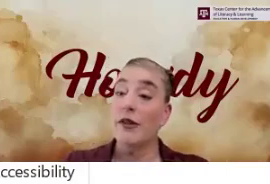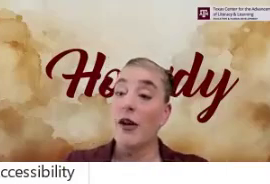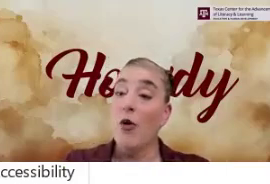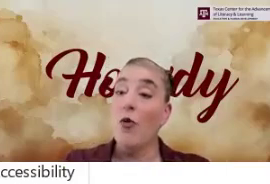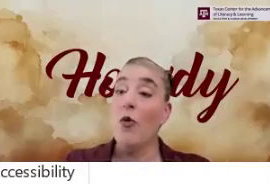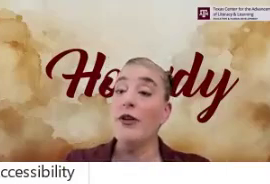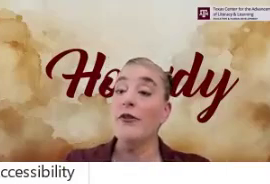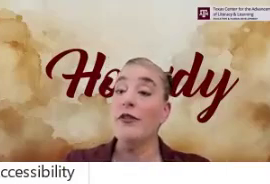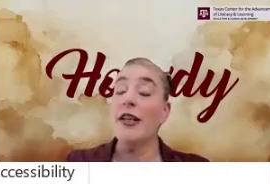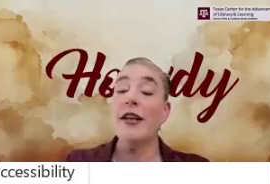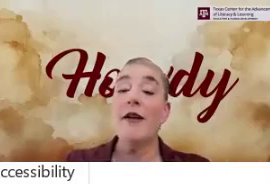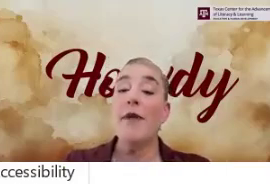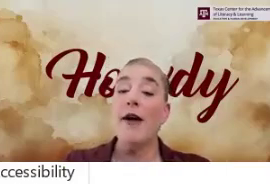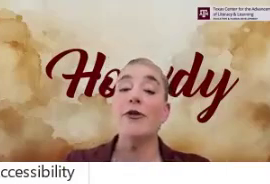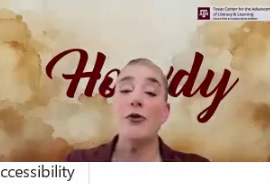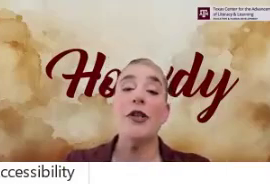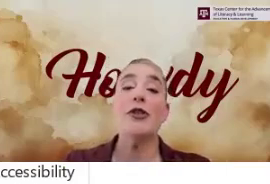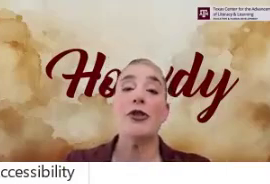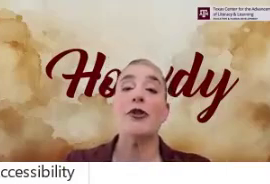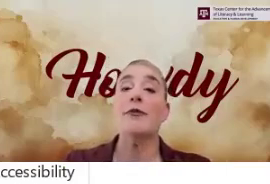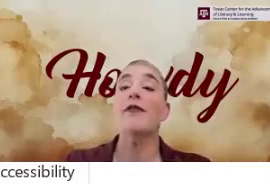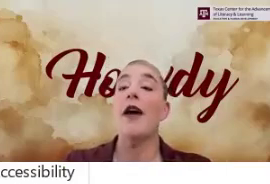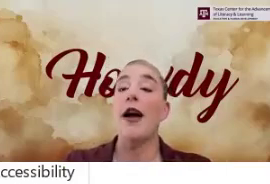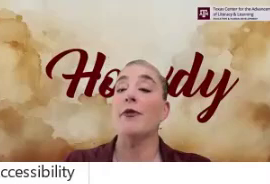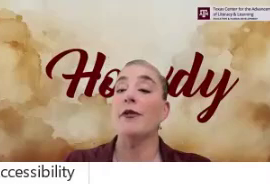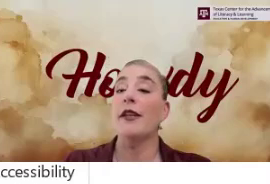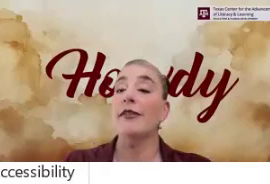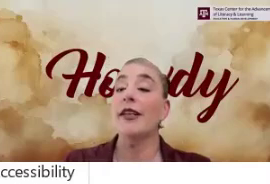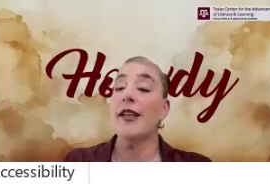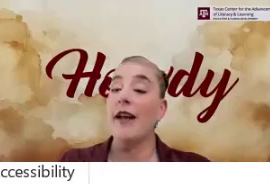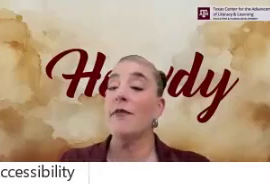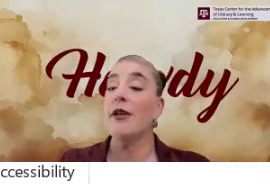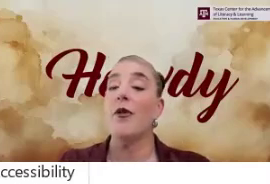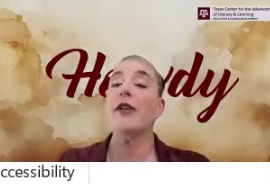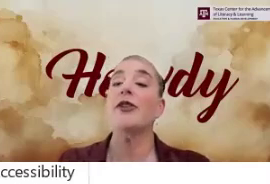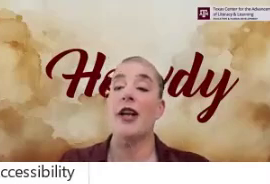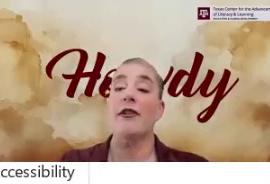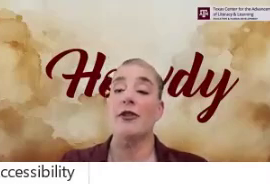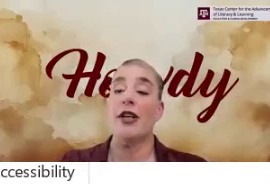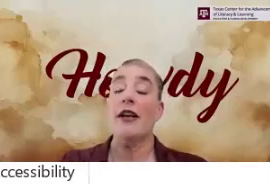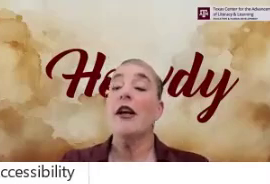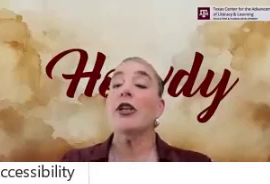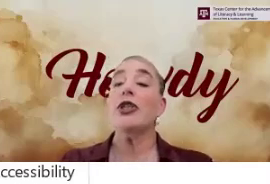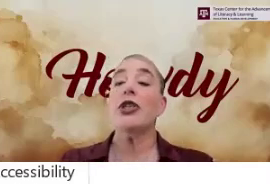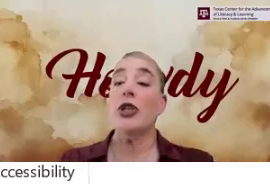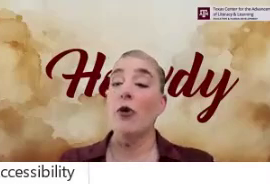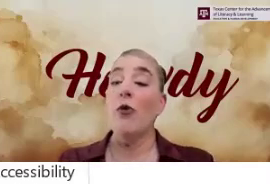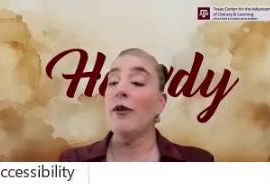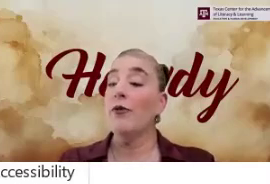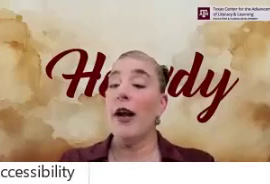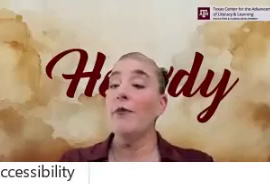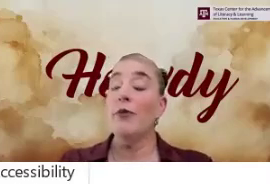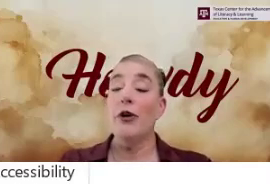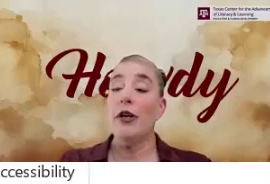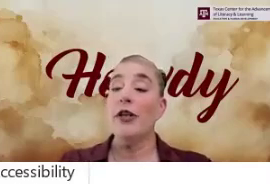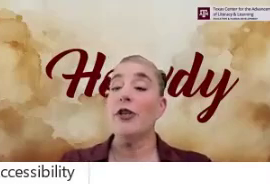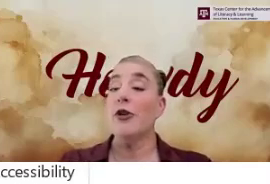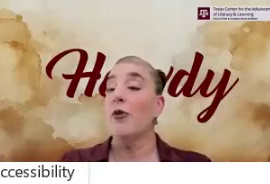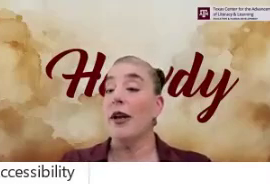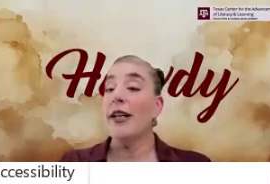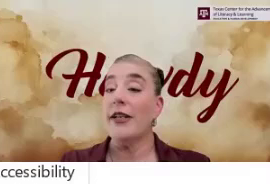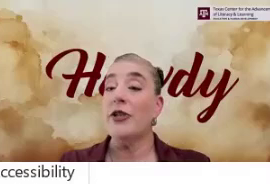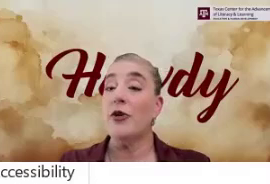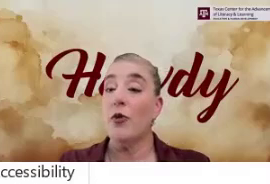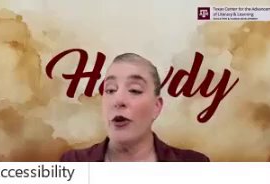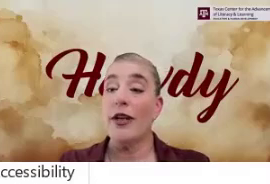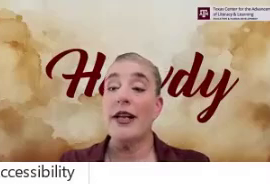difficult. When you're thinking about doing descriptive hyperlinks, it can be quite challenging, because you don't want to write a book and